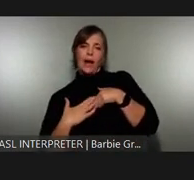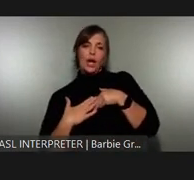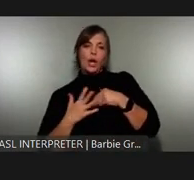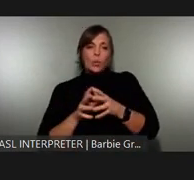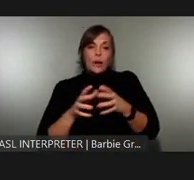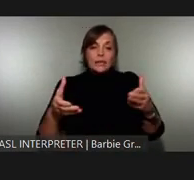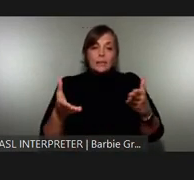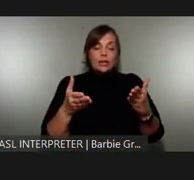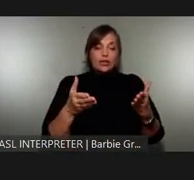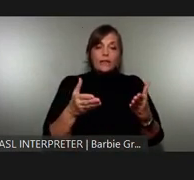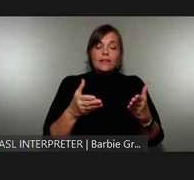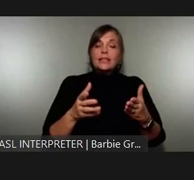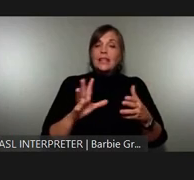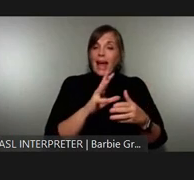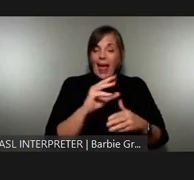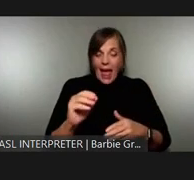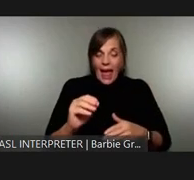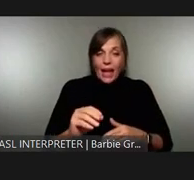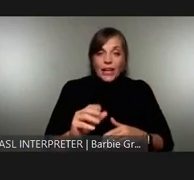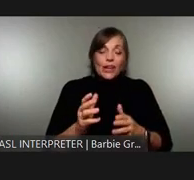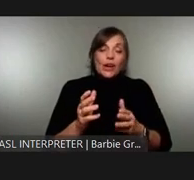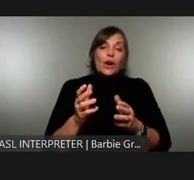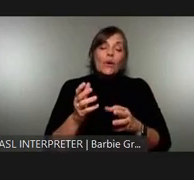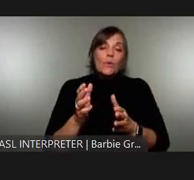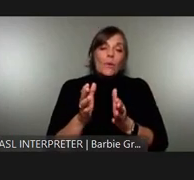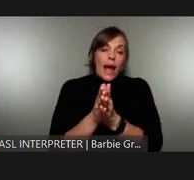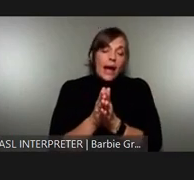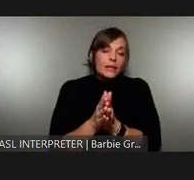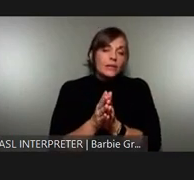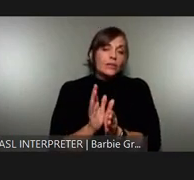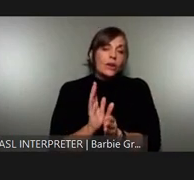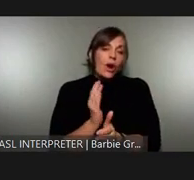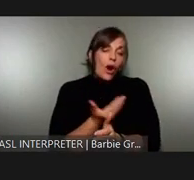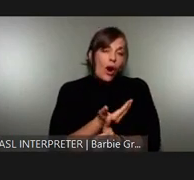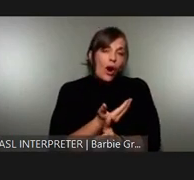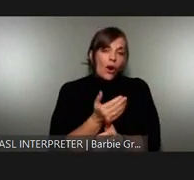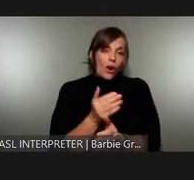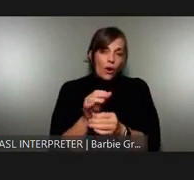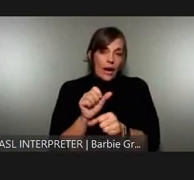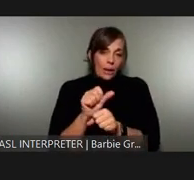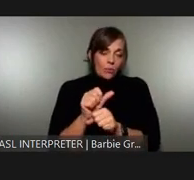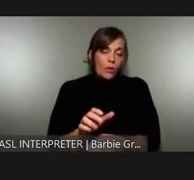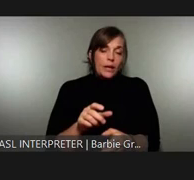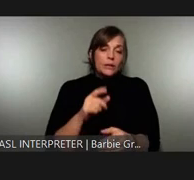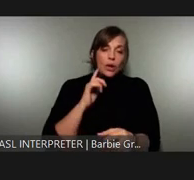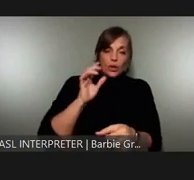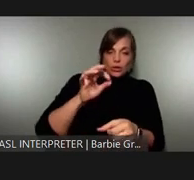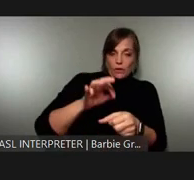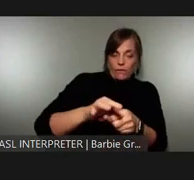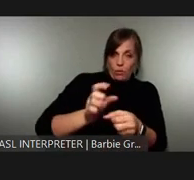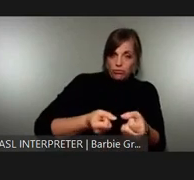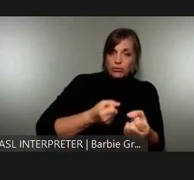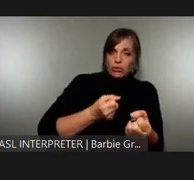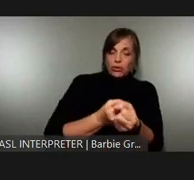it. And we were able to get our employees to vote for a pay-for-performance program to